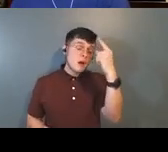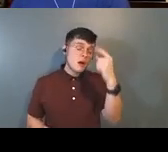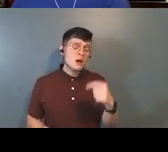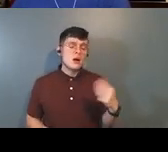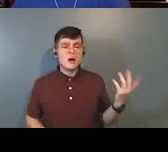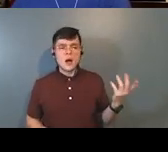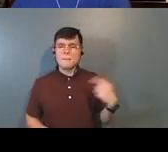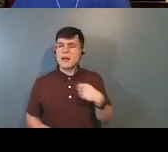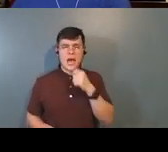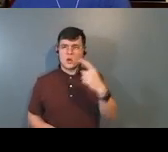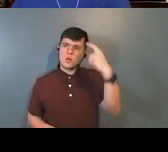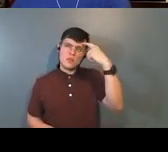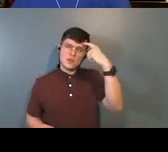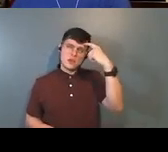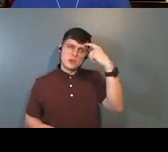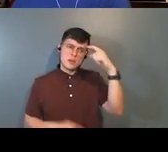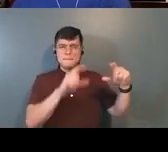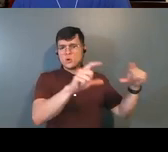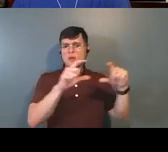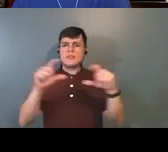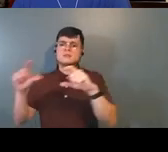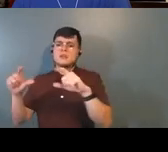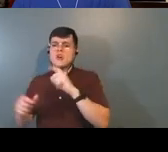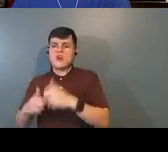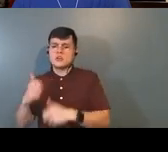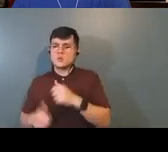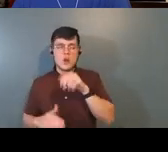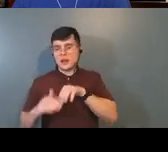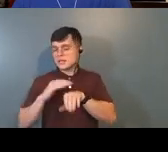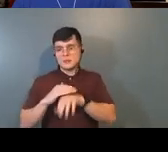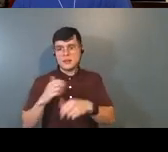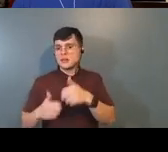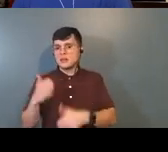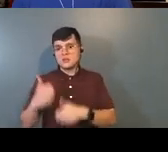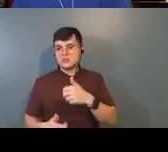I don't think the parens are much of an issue. It's not an accessibility issue.